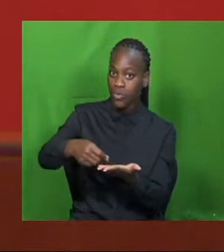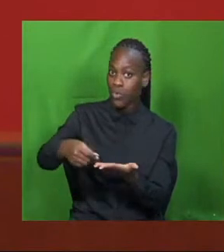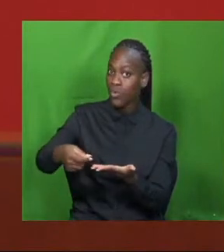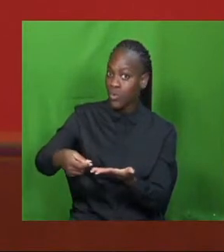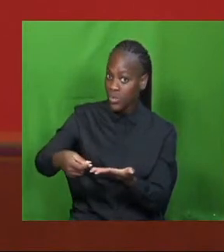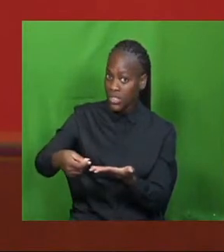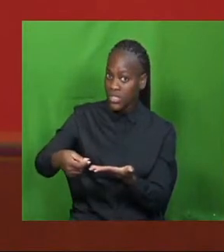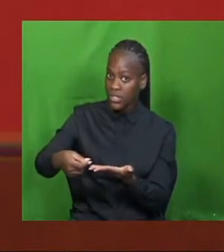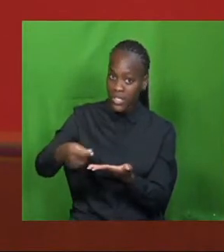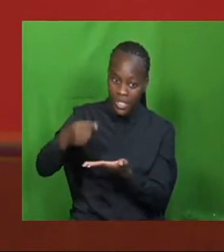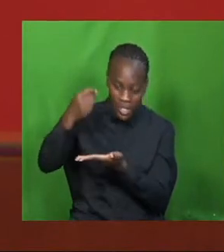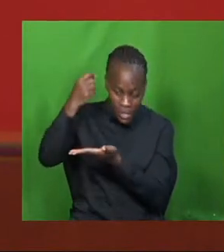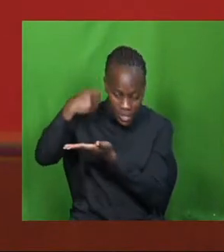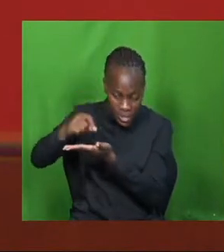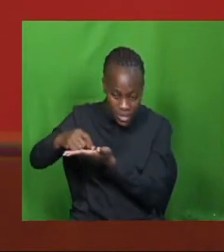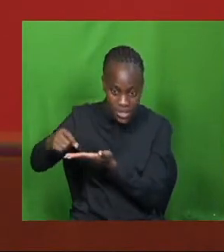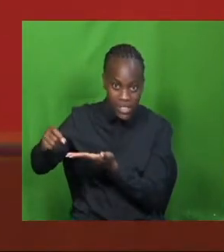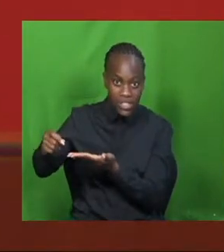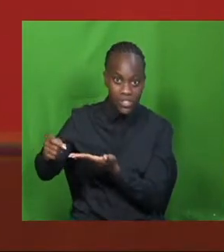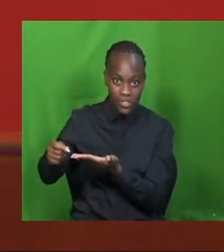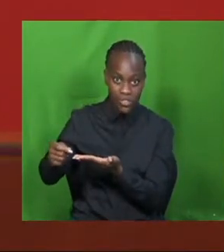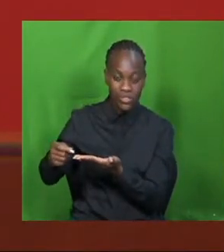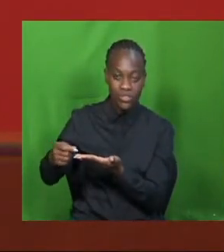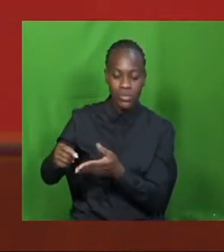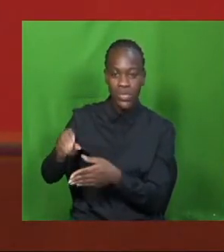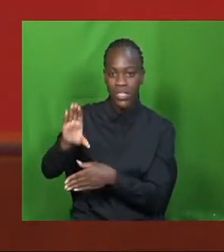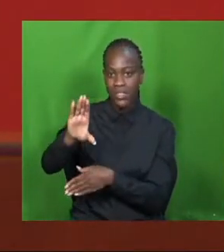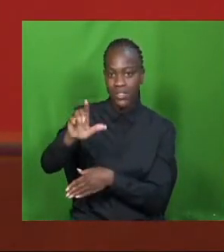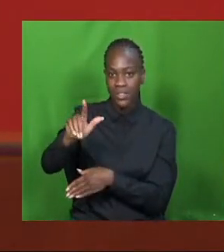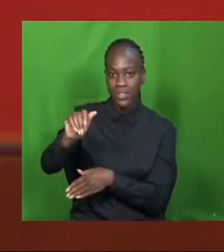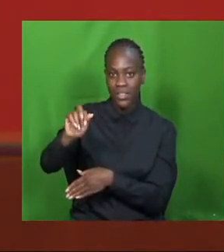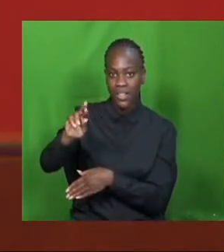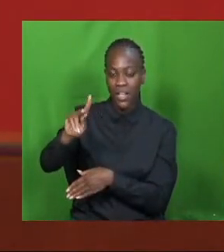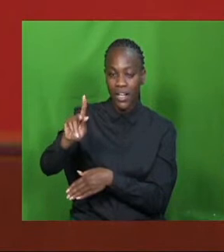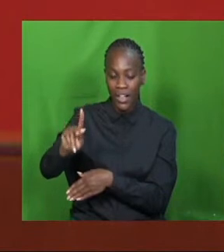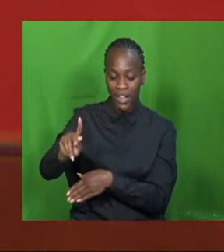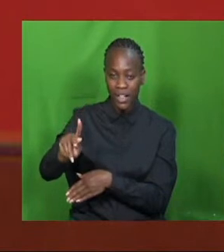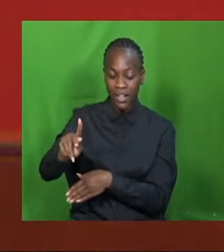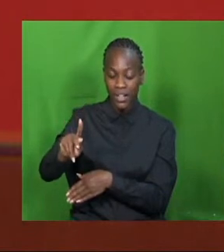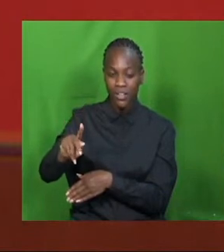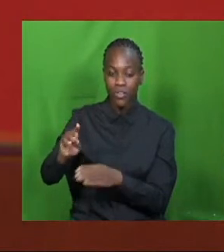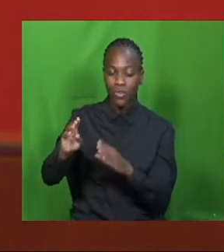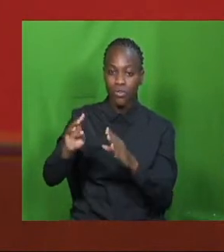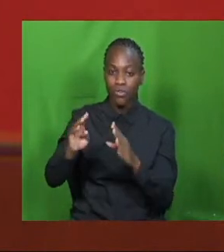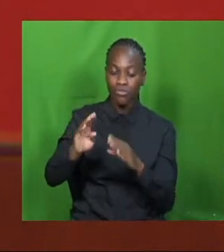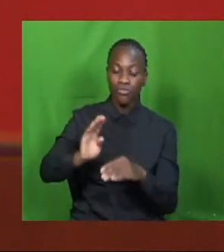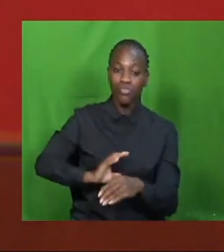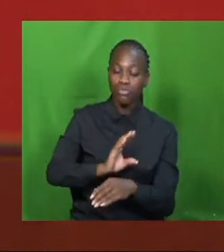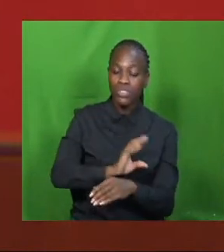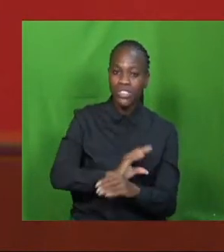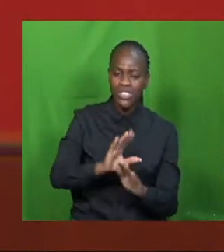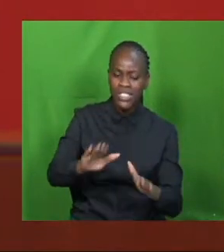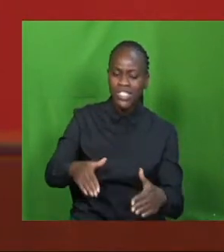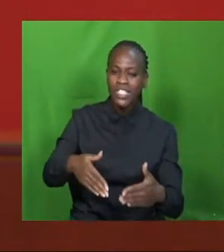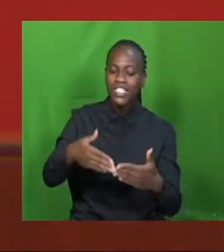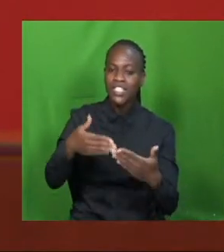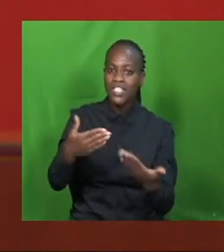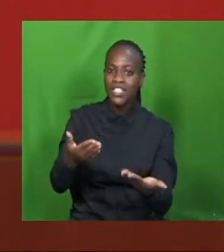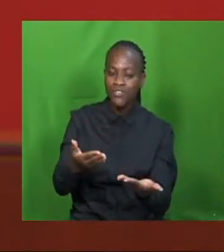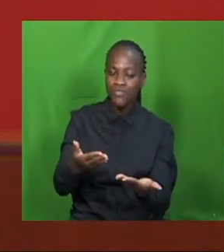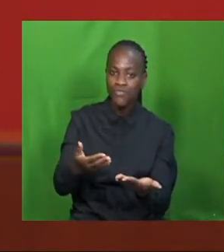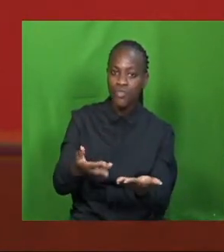an official committee meeting and we signed attendance at that committee meeting, probably on daily basis those